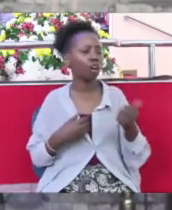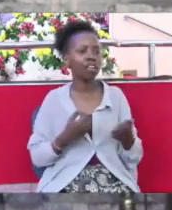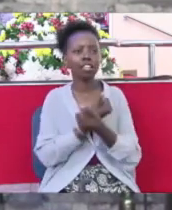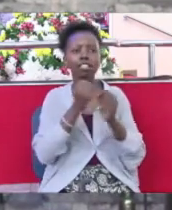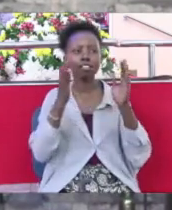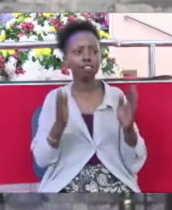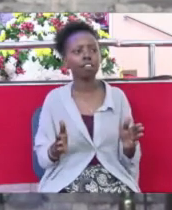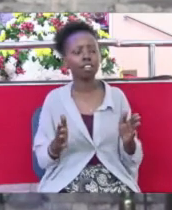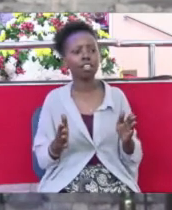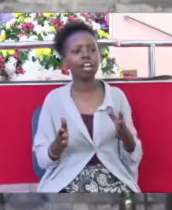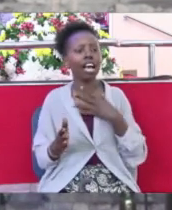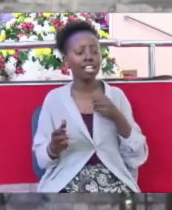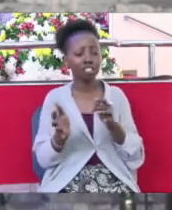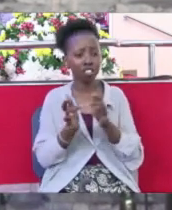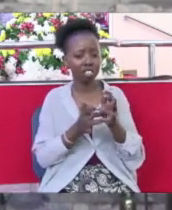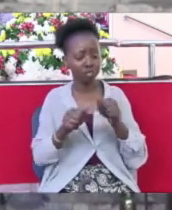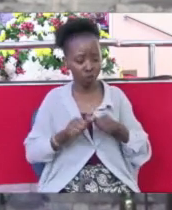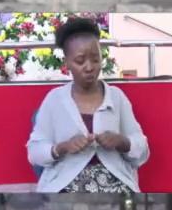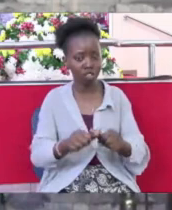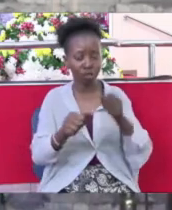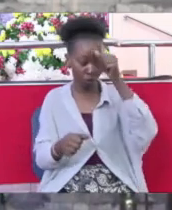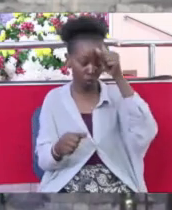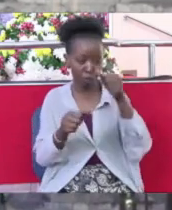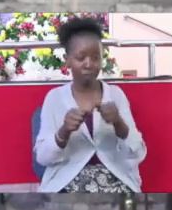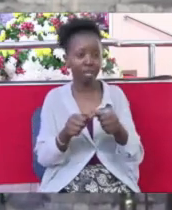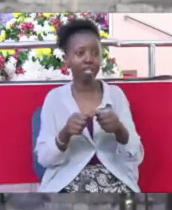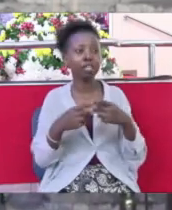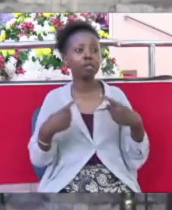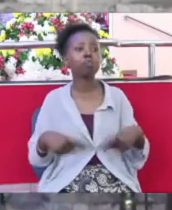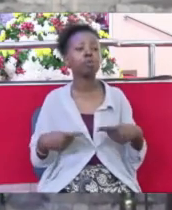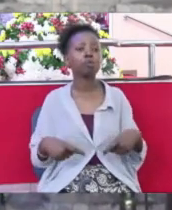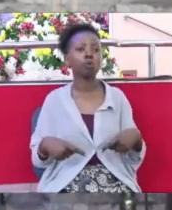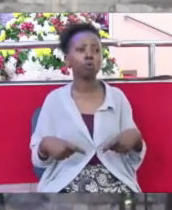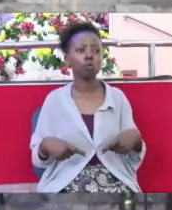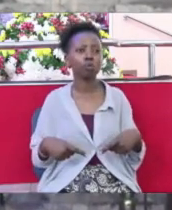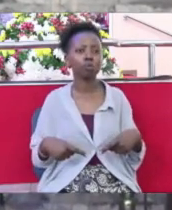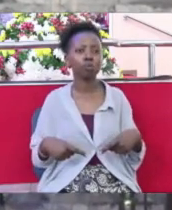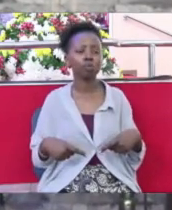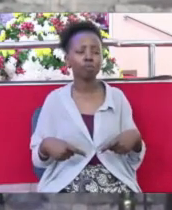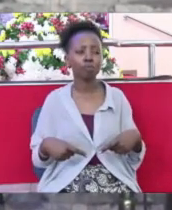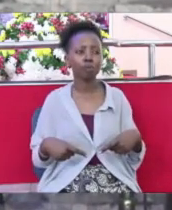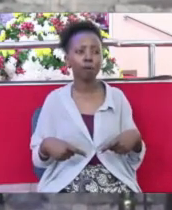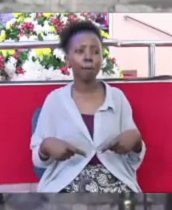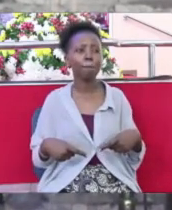to remind them that it's me and not some foreign God among you that has given had brought you